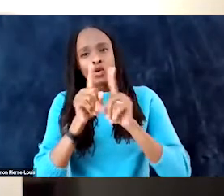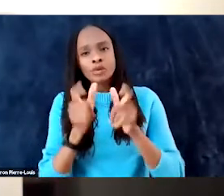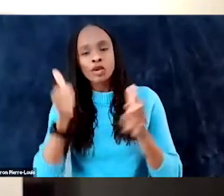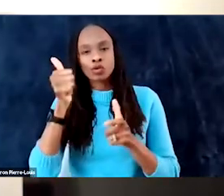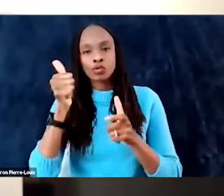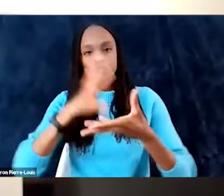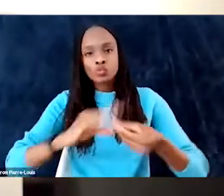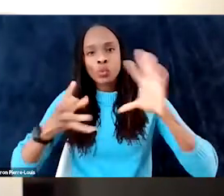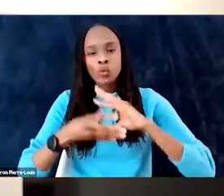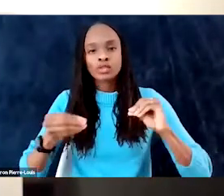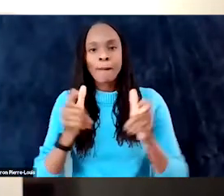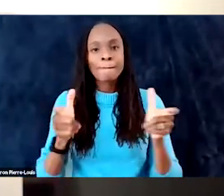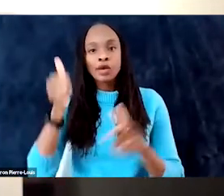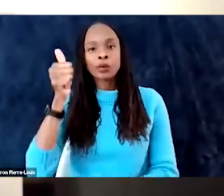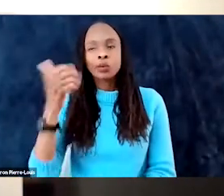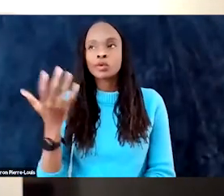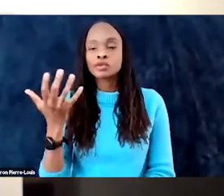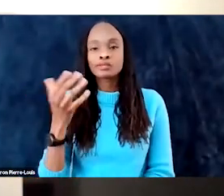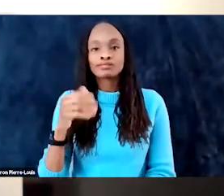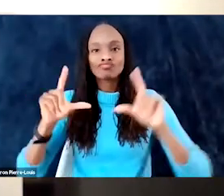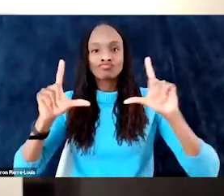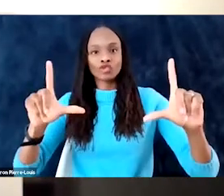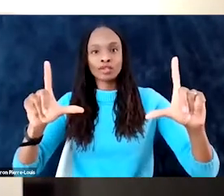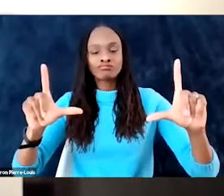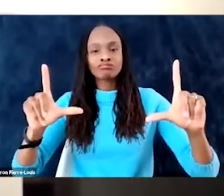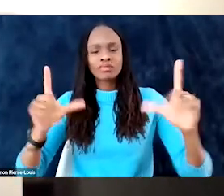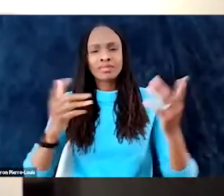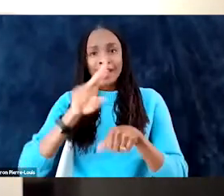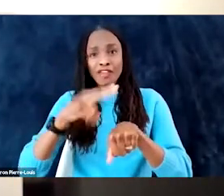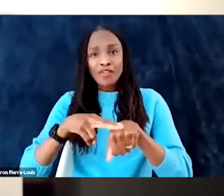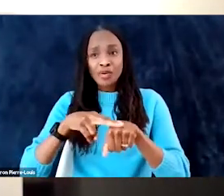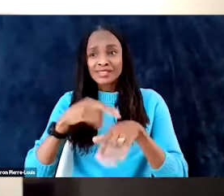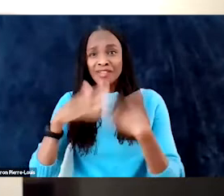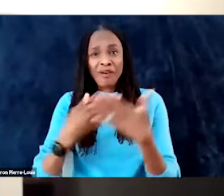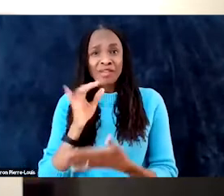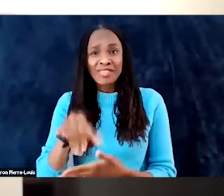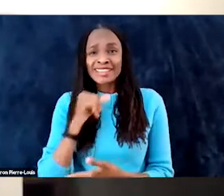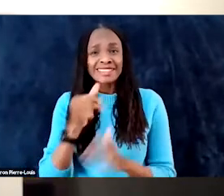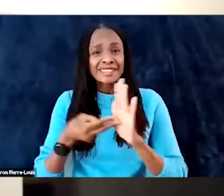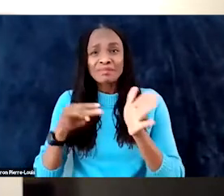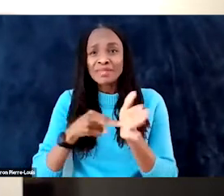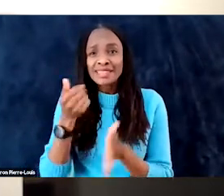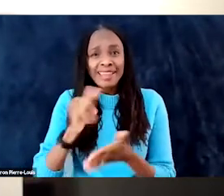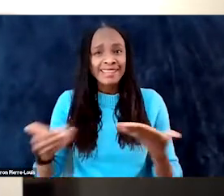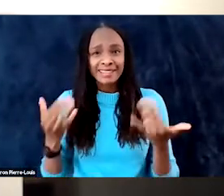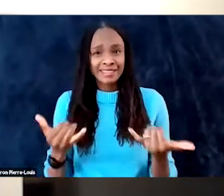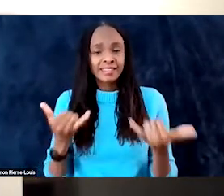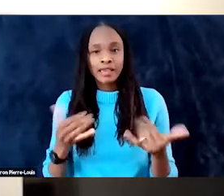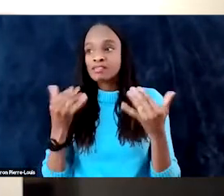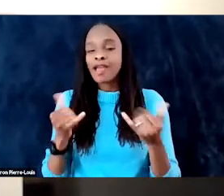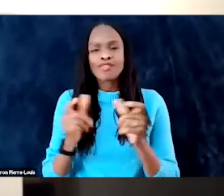and bigger screen. And of course, all that's meaningless today. Now the biggest stars